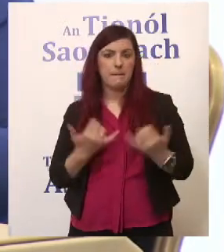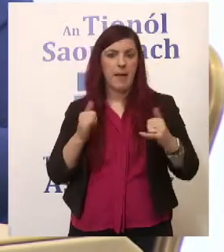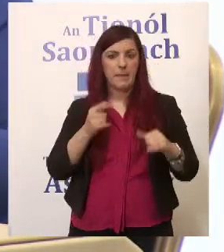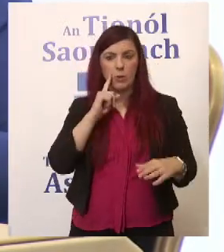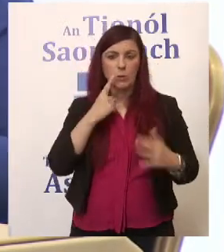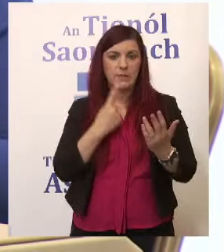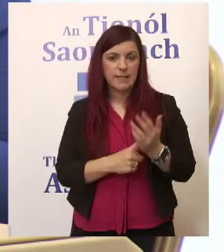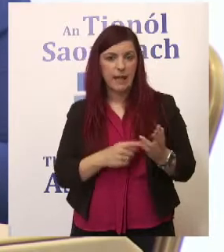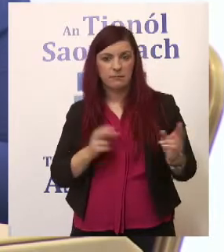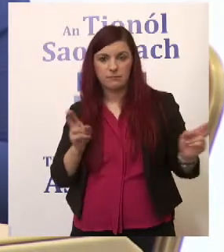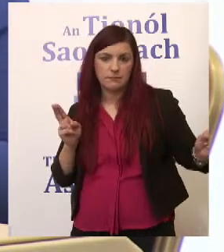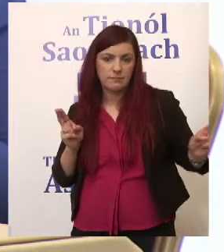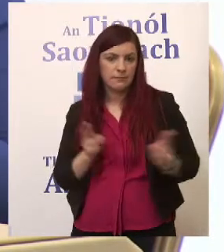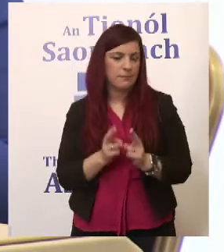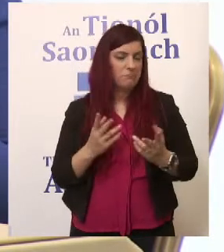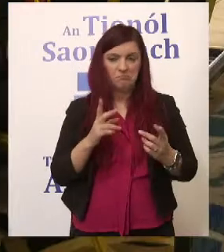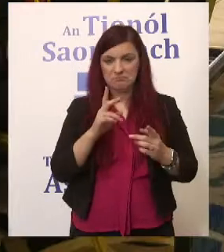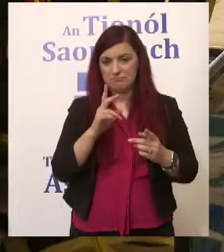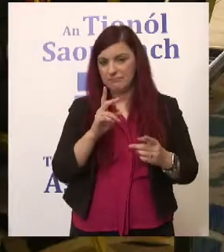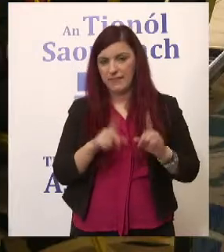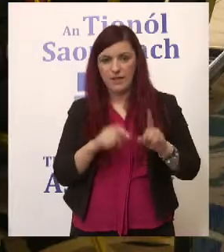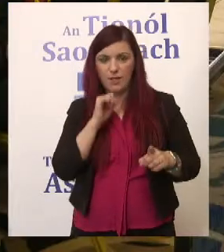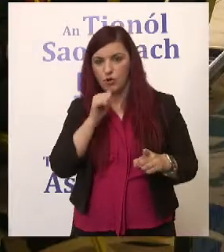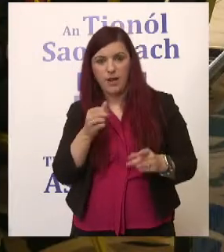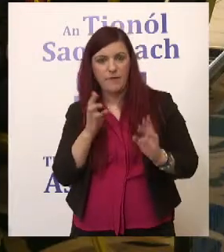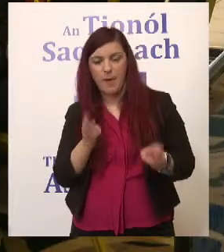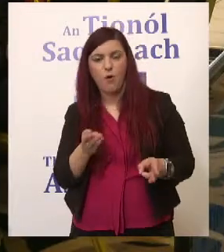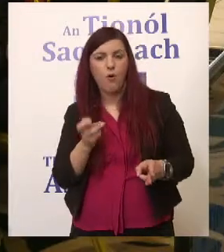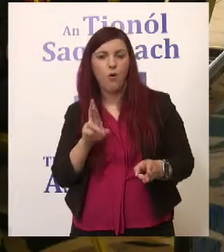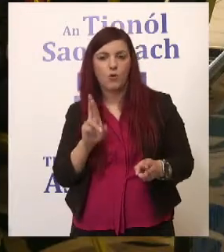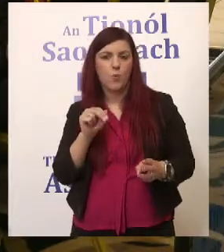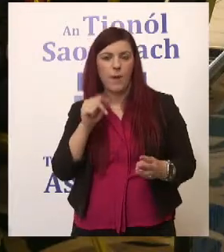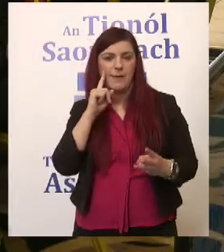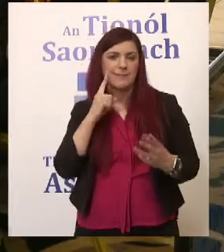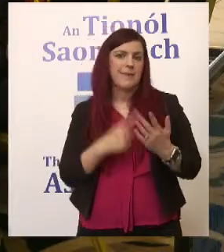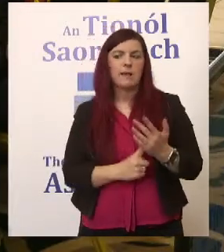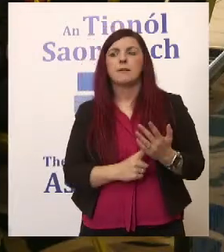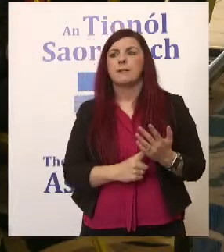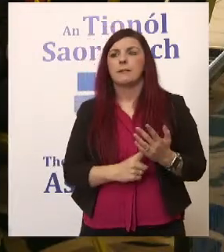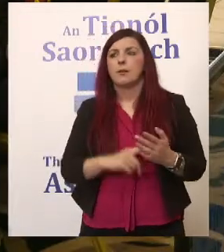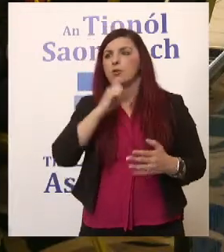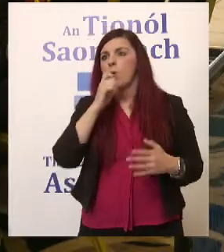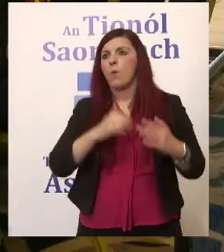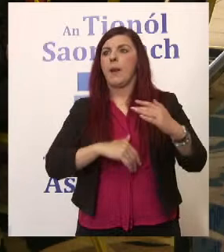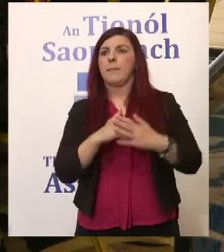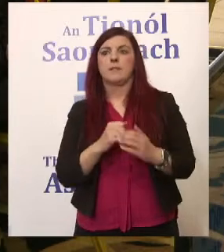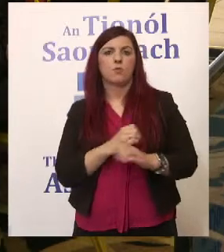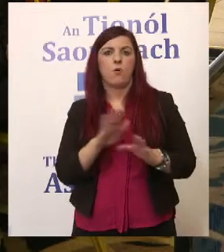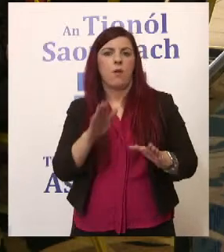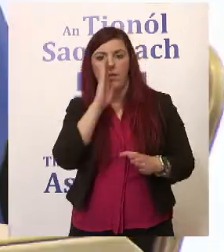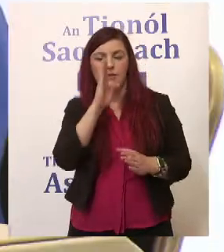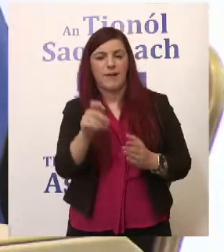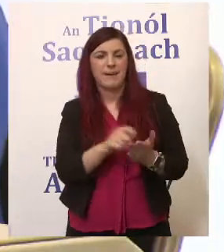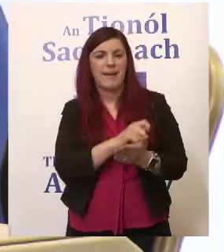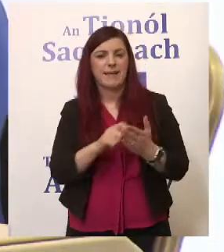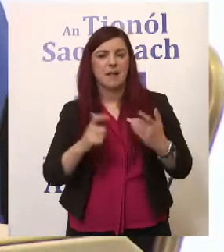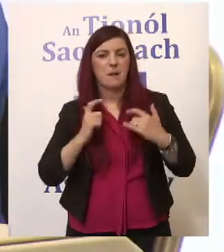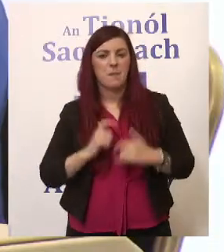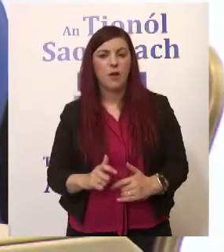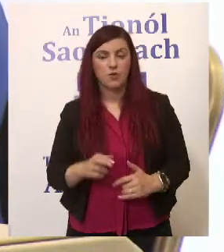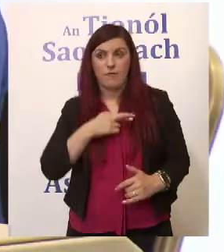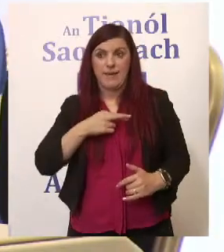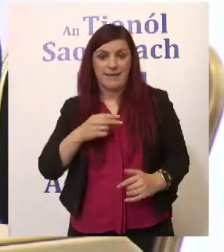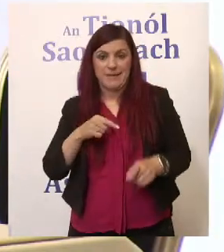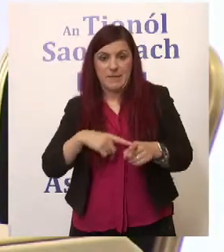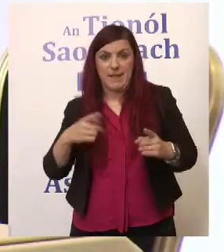should be narrowed very considerably, that they shouldn't have the power, or you could say that there should be no limit at all on the directly elected mayor. So it would rather depend on